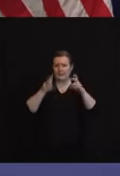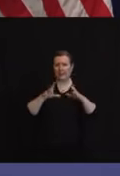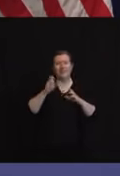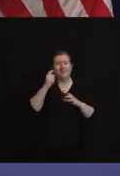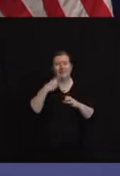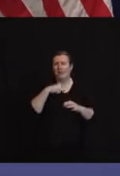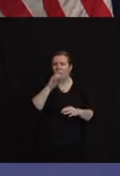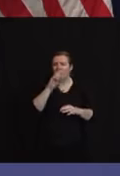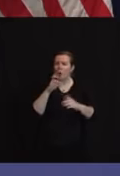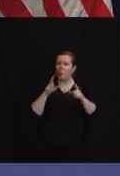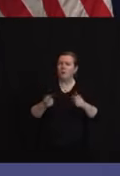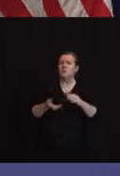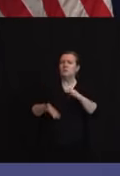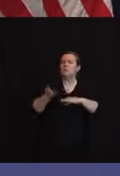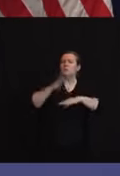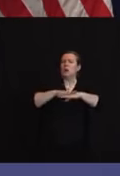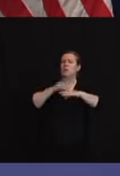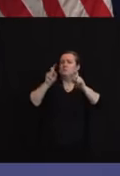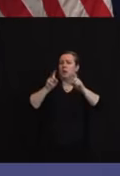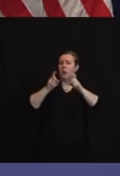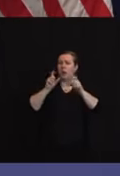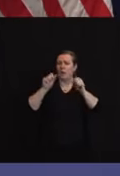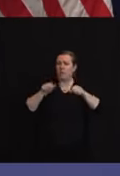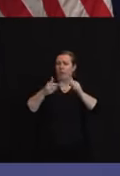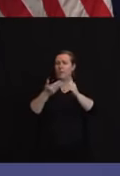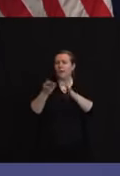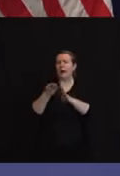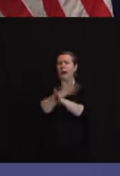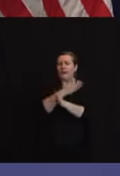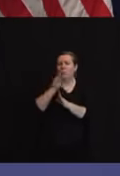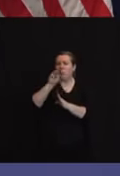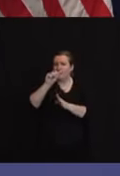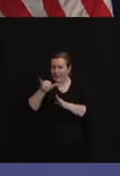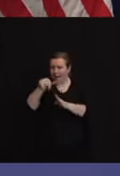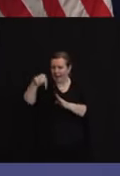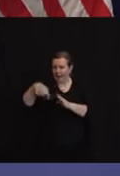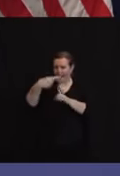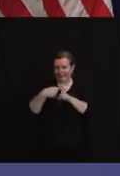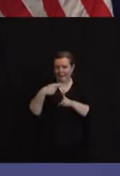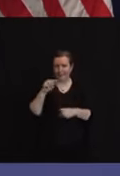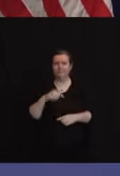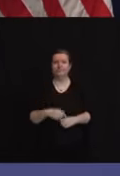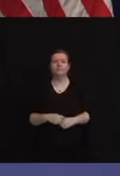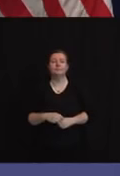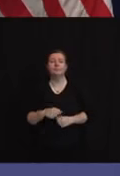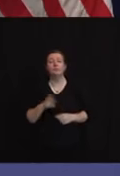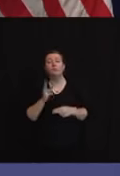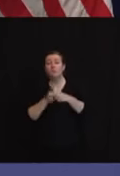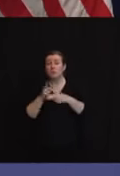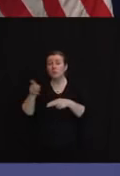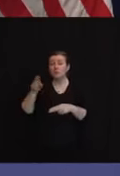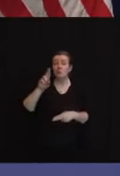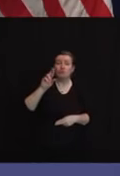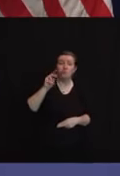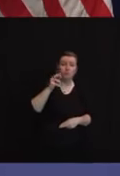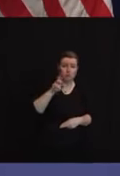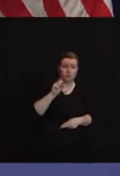yes. There are other steps being pursued. I mentioned Rutgers earlier in Department of Corrections, but this is a huge